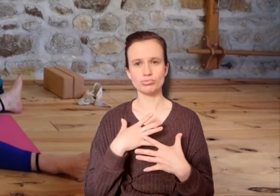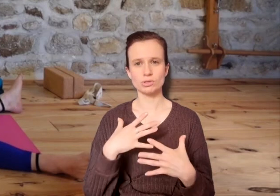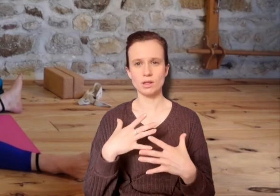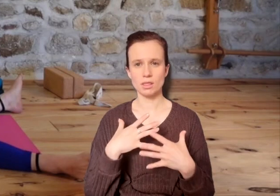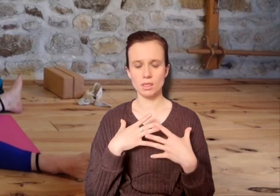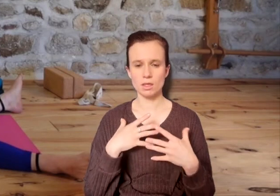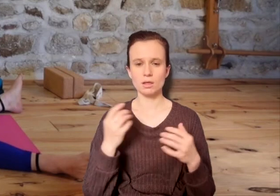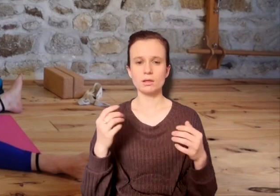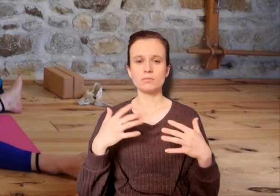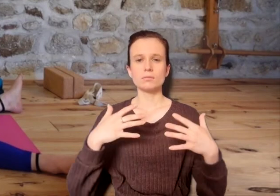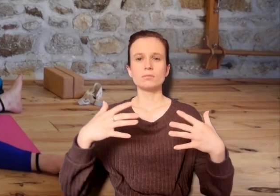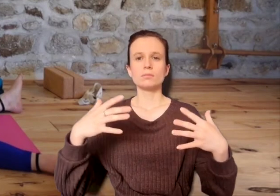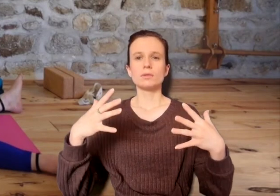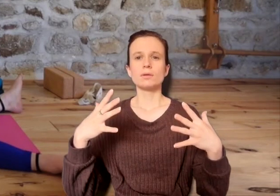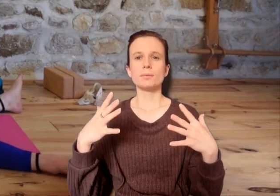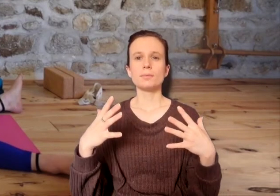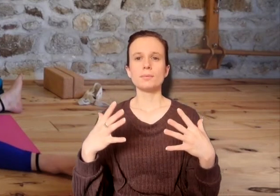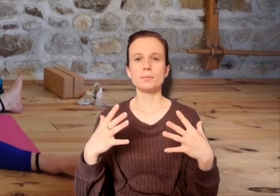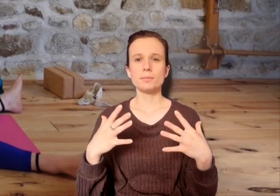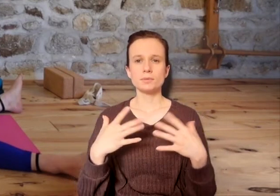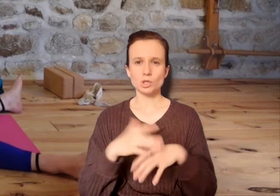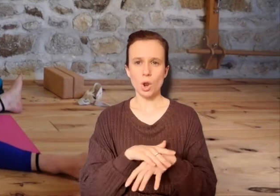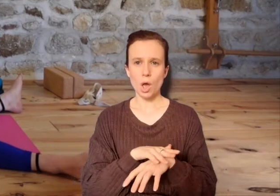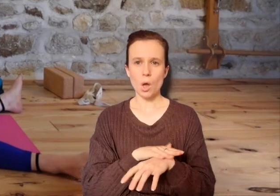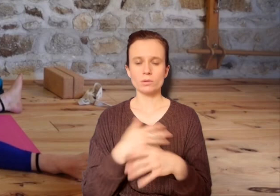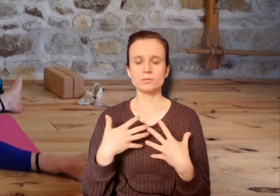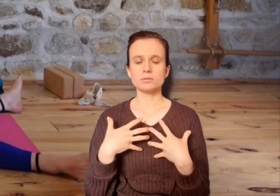You're going to let your breath slow down.